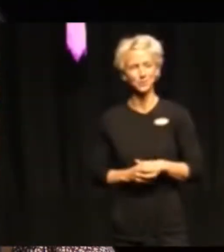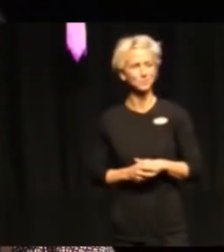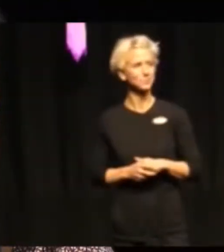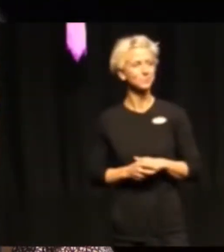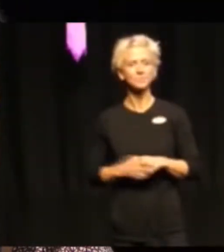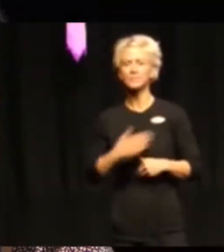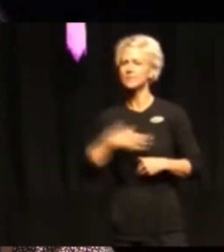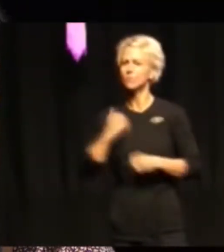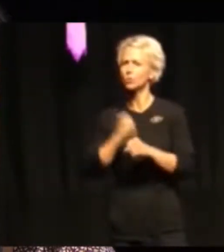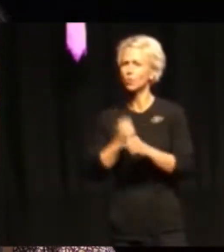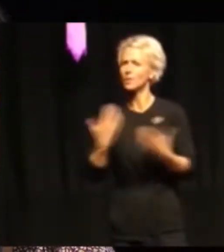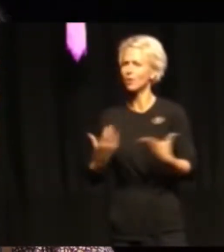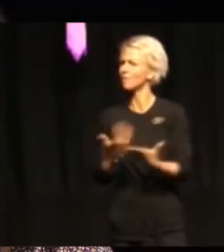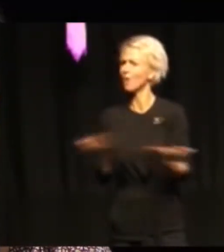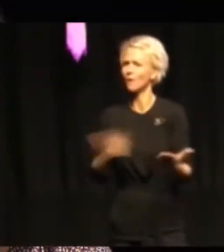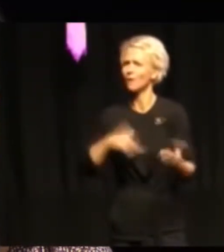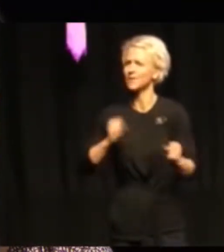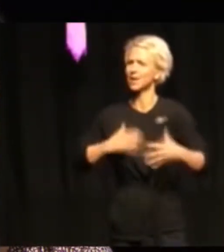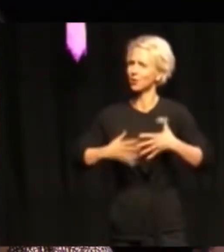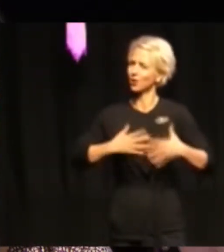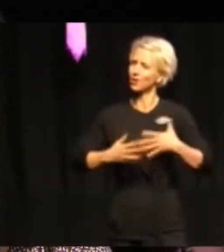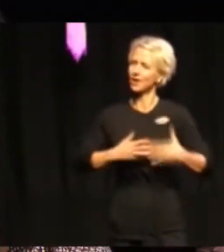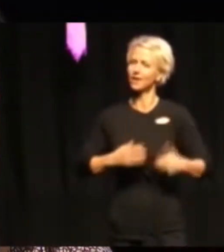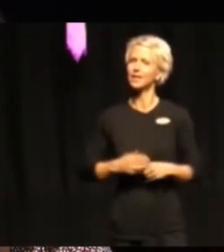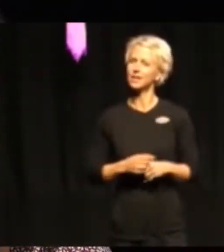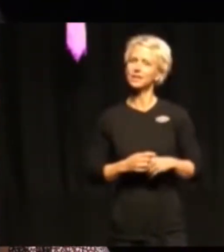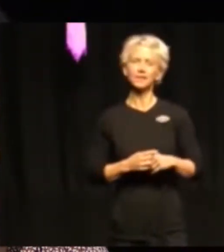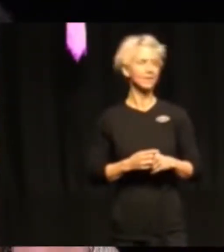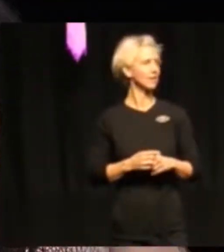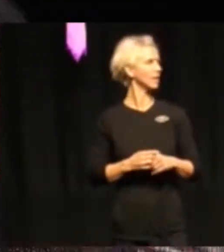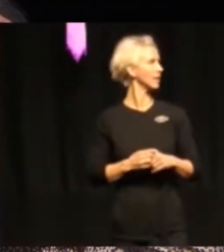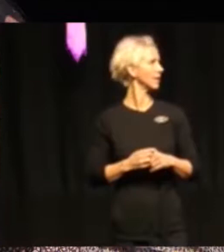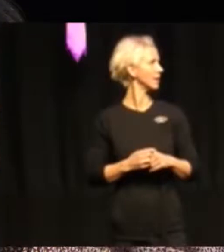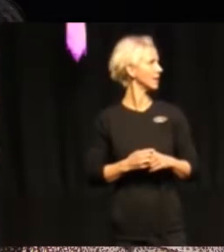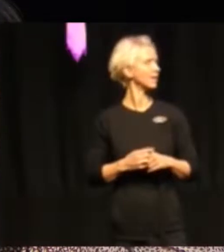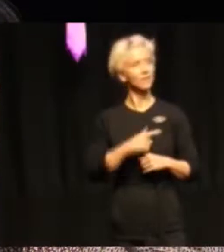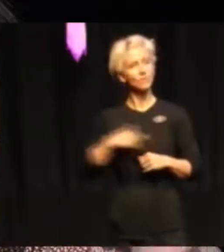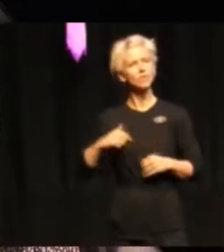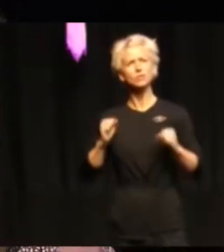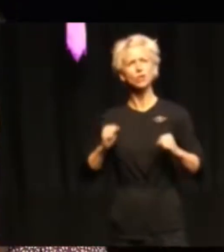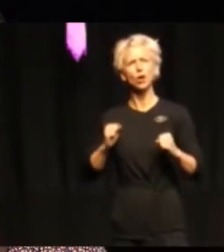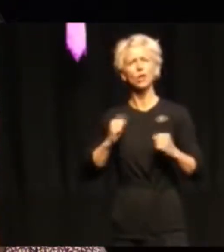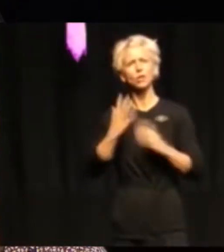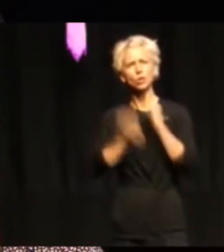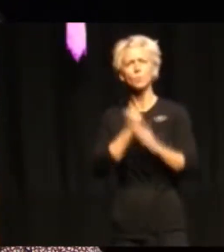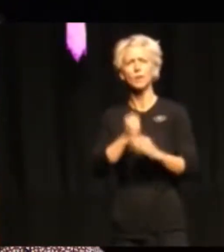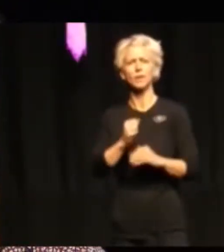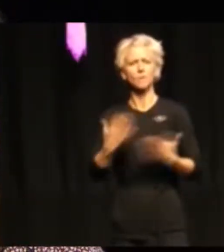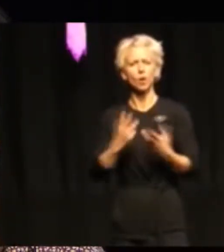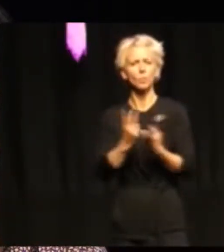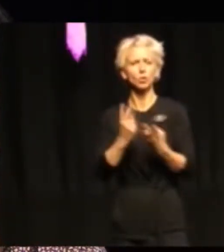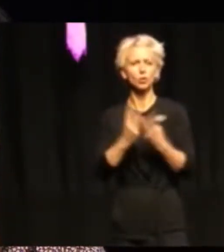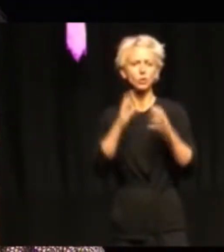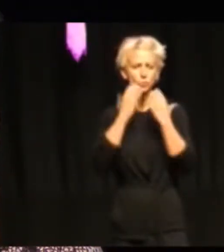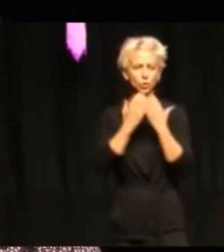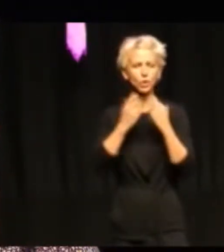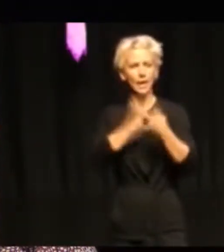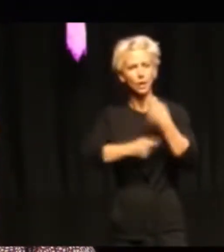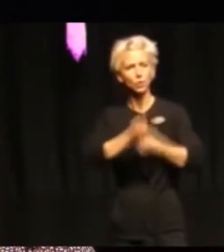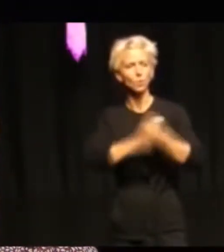our job today is really to try to explain, as Josette said, what economic, social, cultural rights really are.